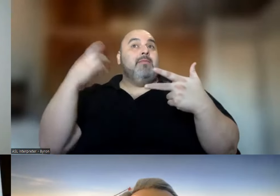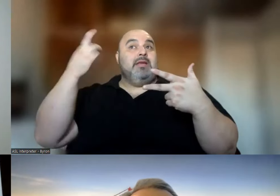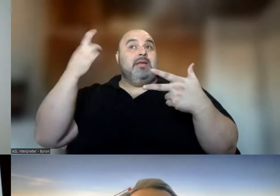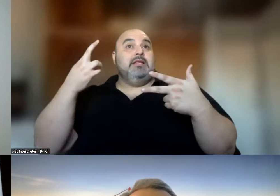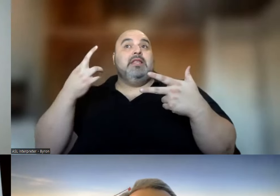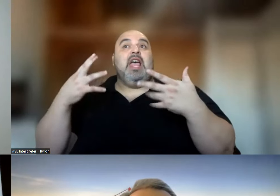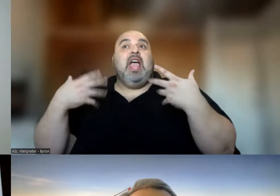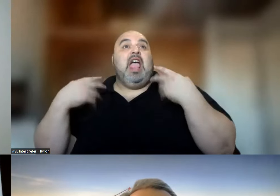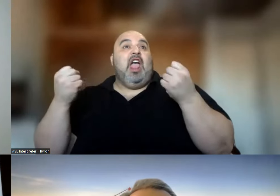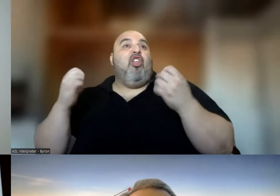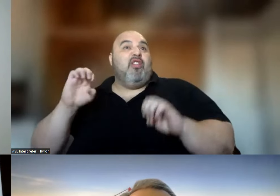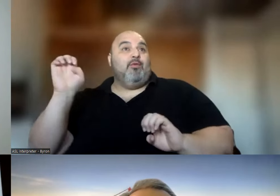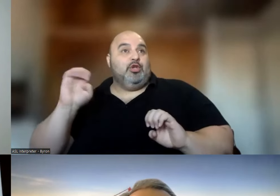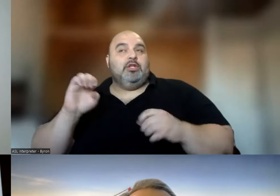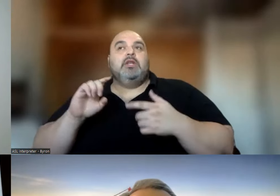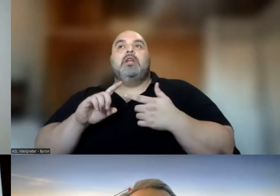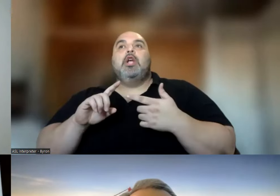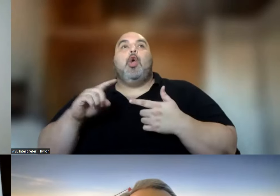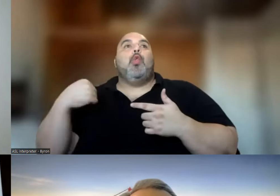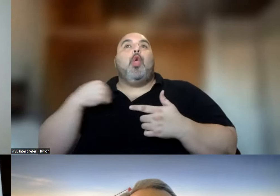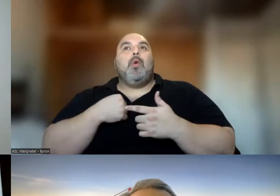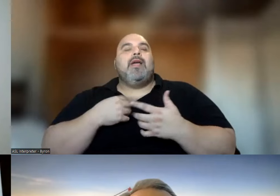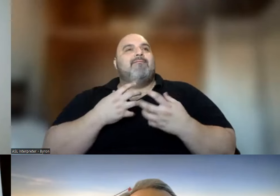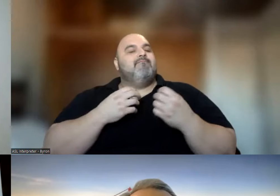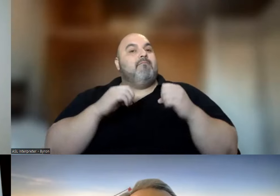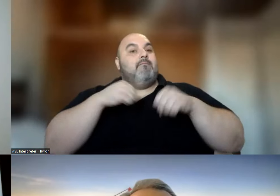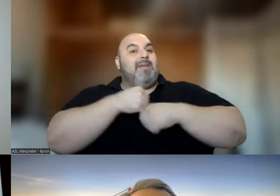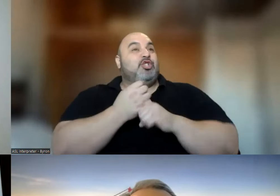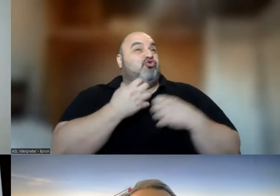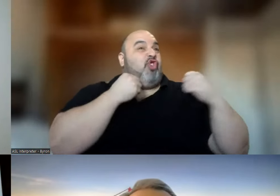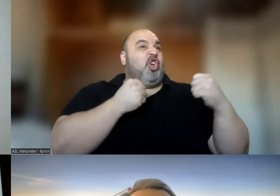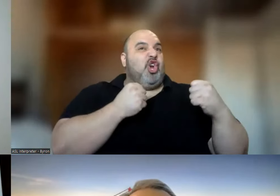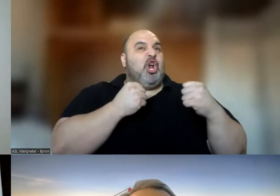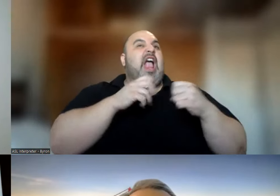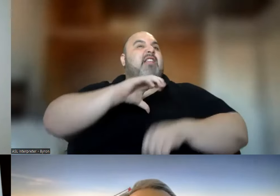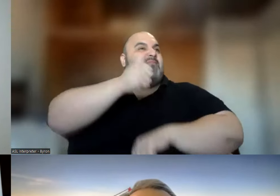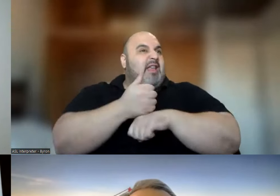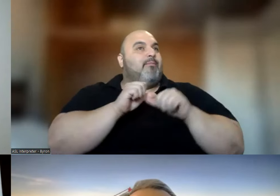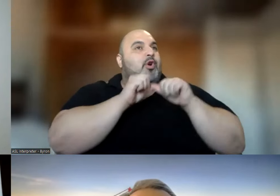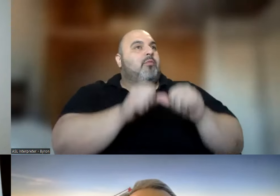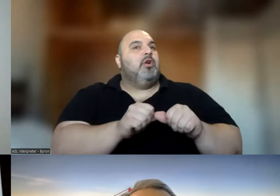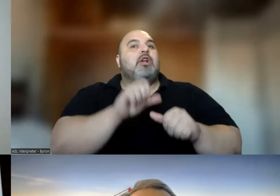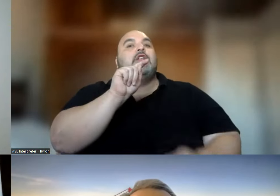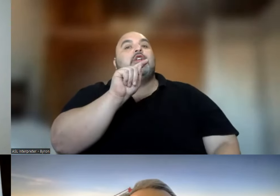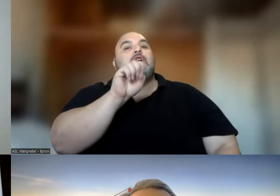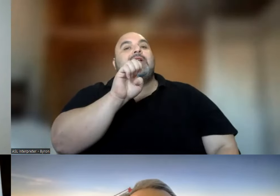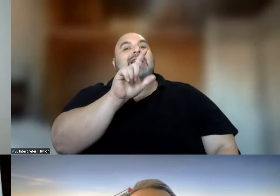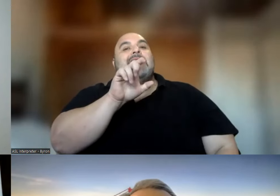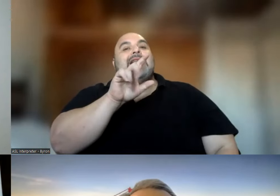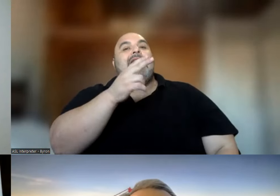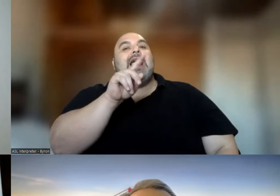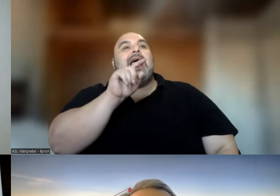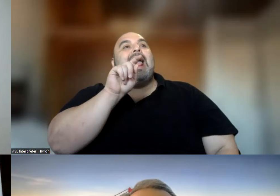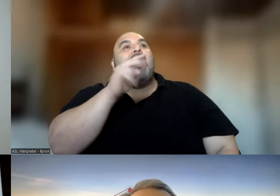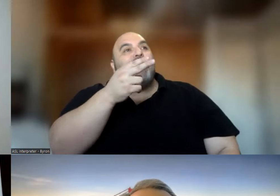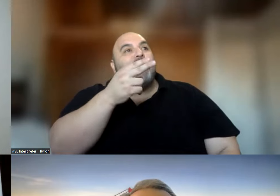emergency along the way that we have both fortified and made permanent. So some of the telehealth options that